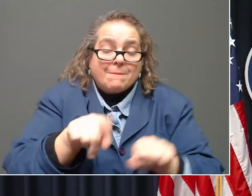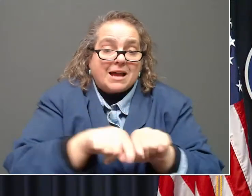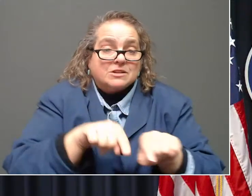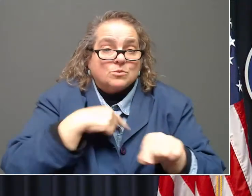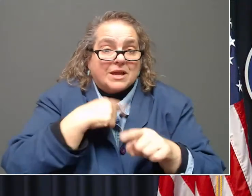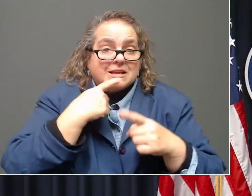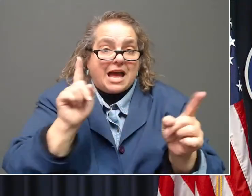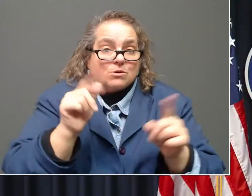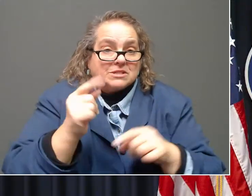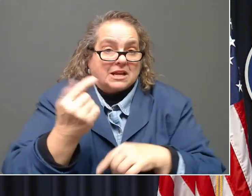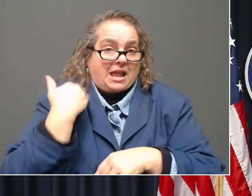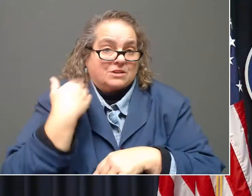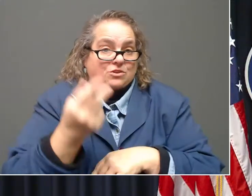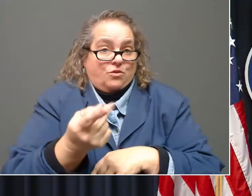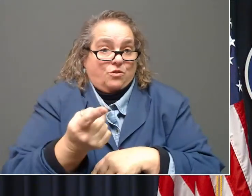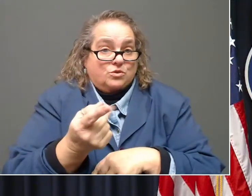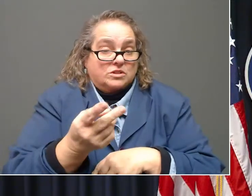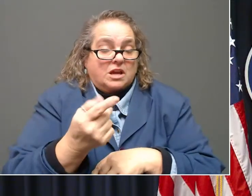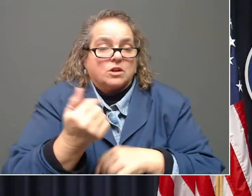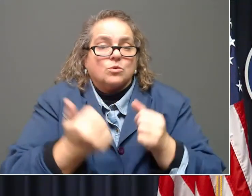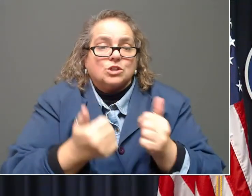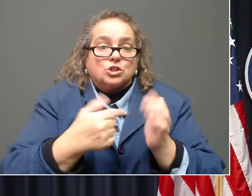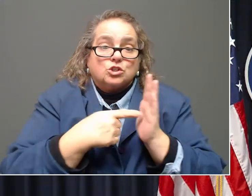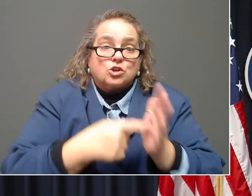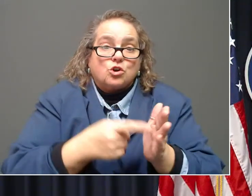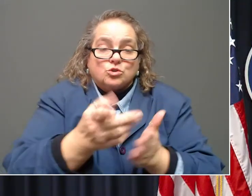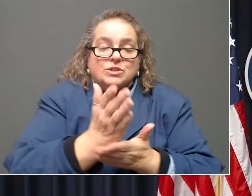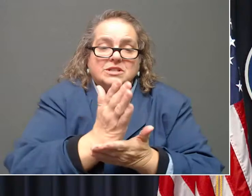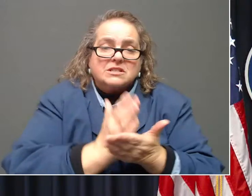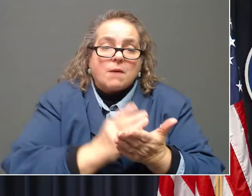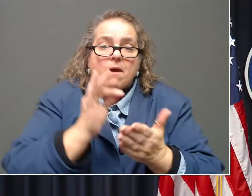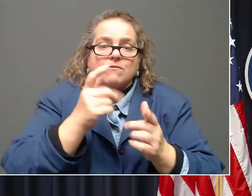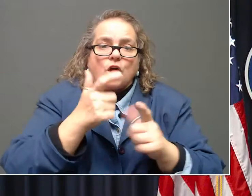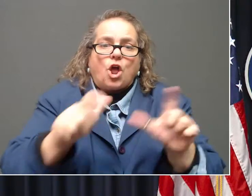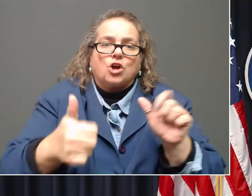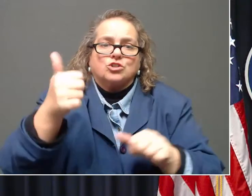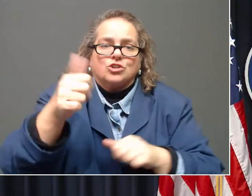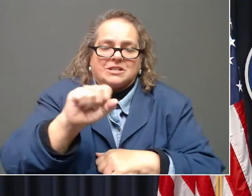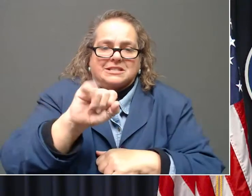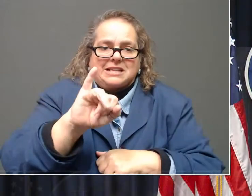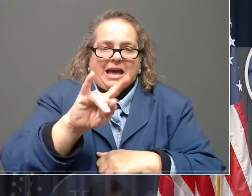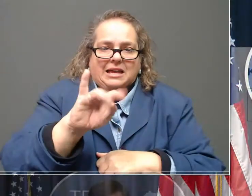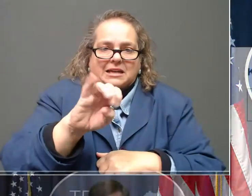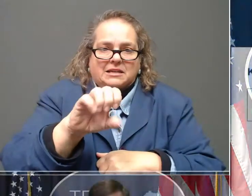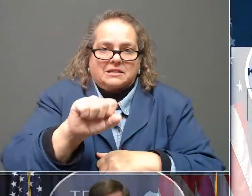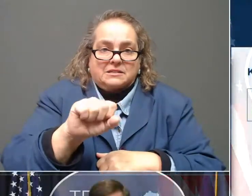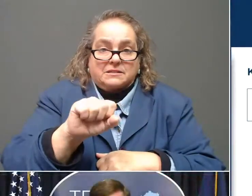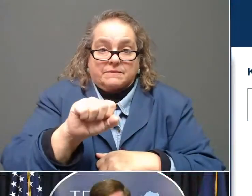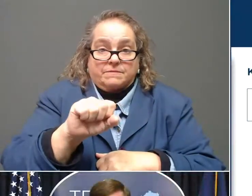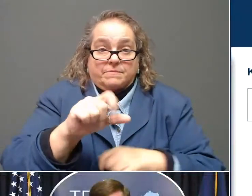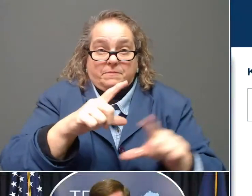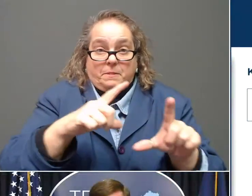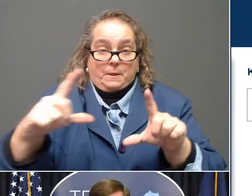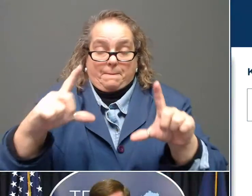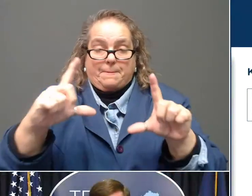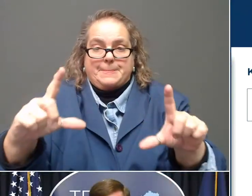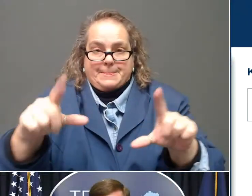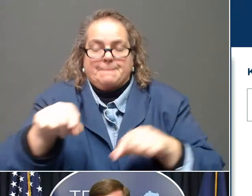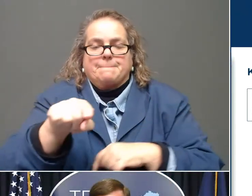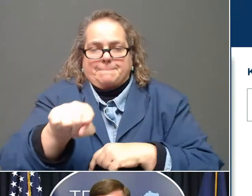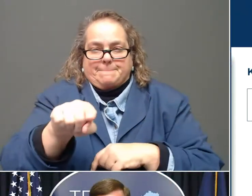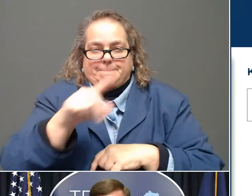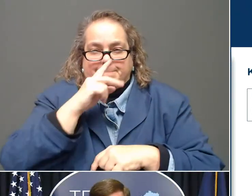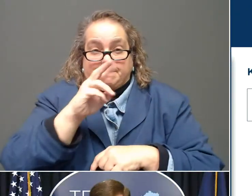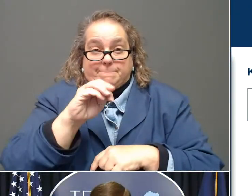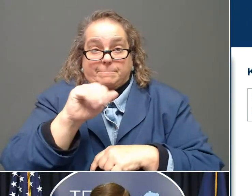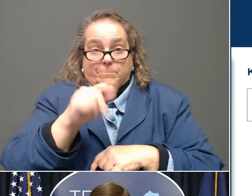actually get to watch Virginia. You do a amazing job in conveying the emotion, and I know that's why Kentucky